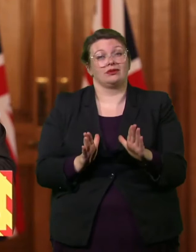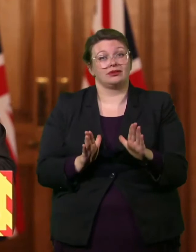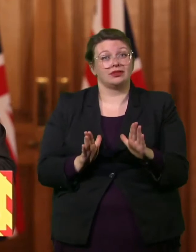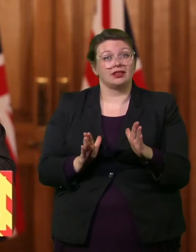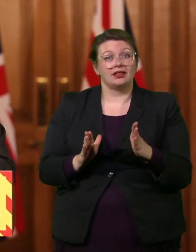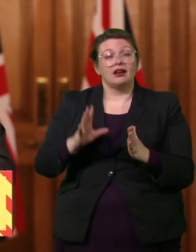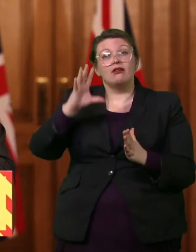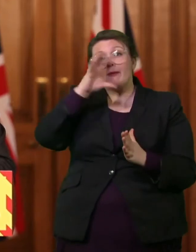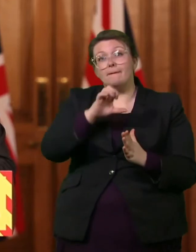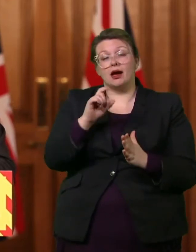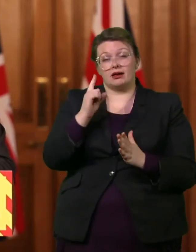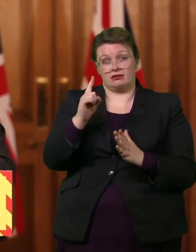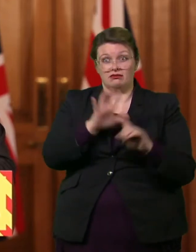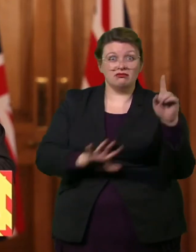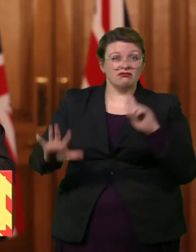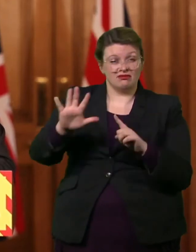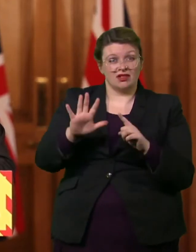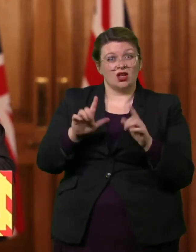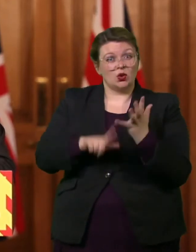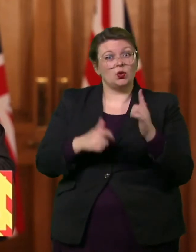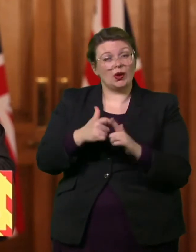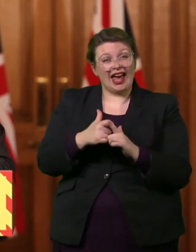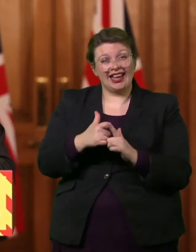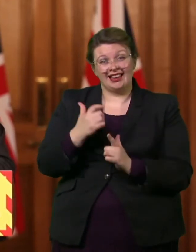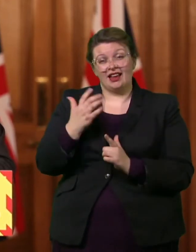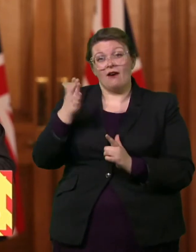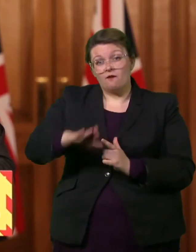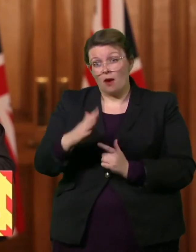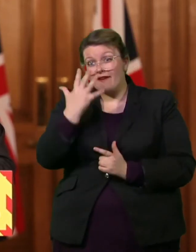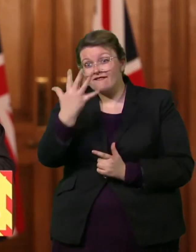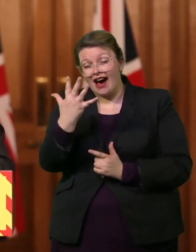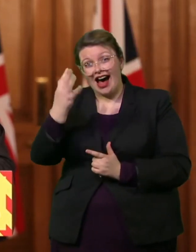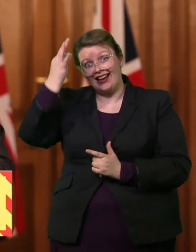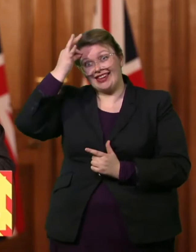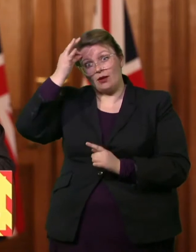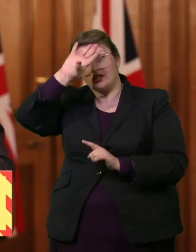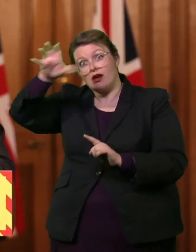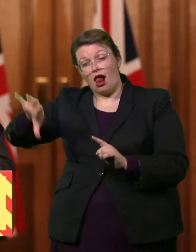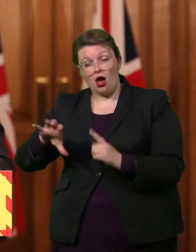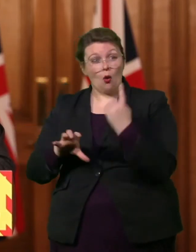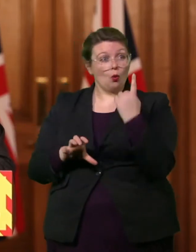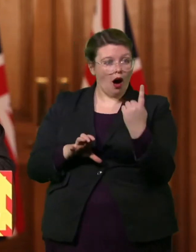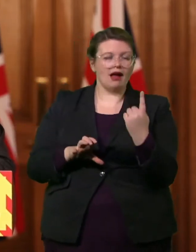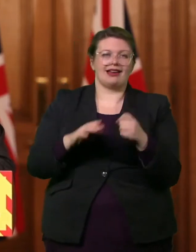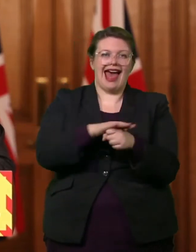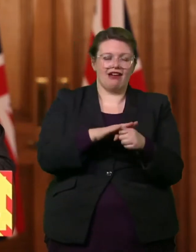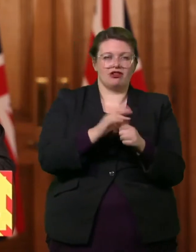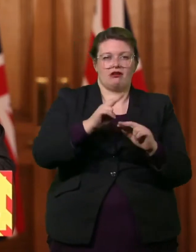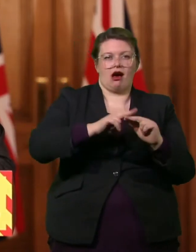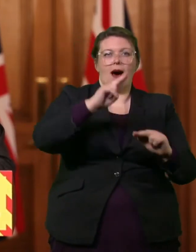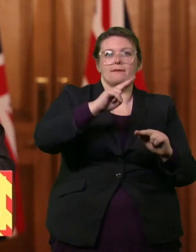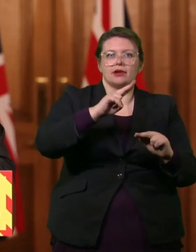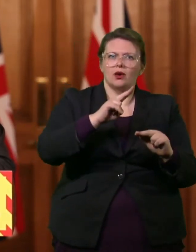across the country is seeing cases rise in the last week demonstrates that we all need